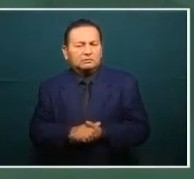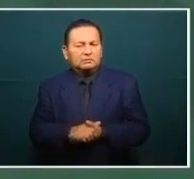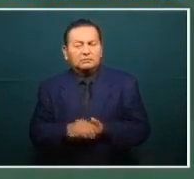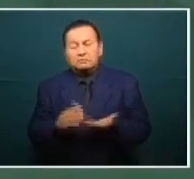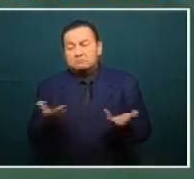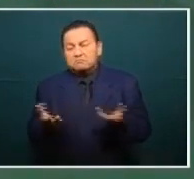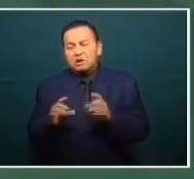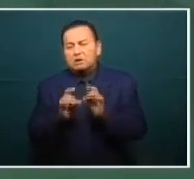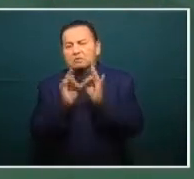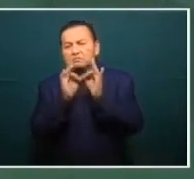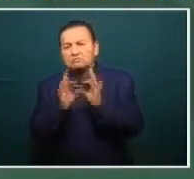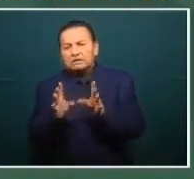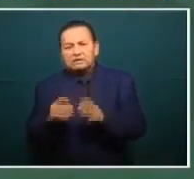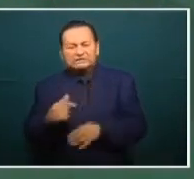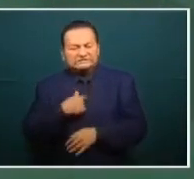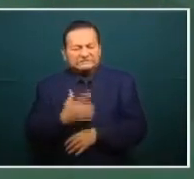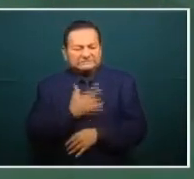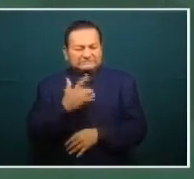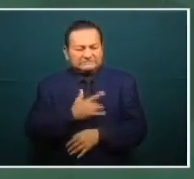thoughtful?